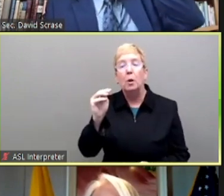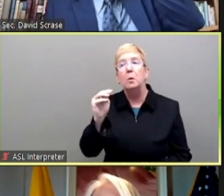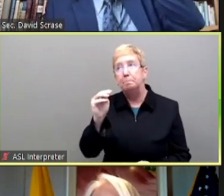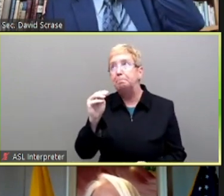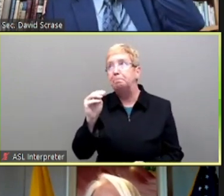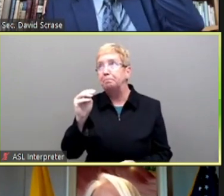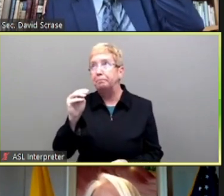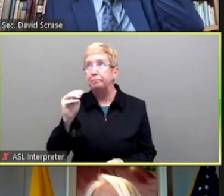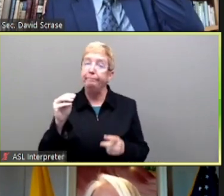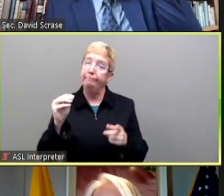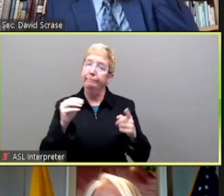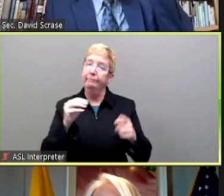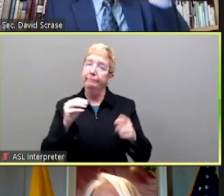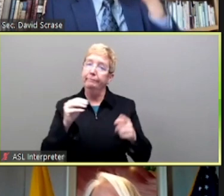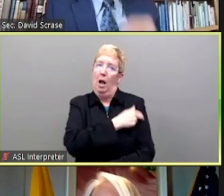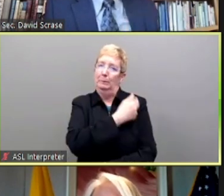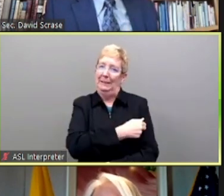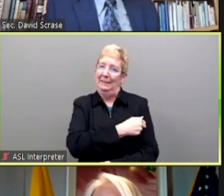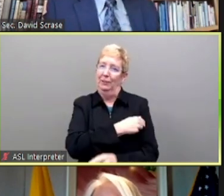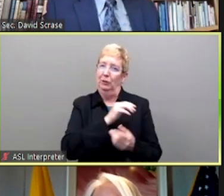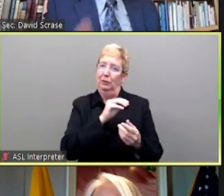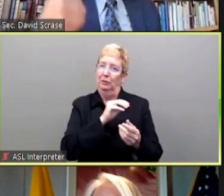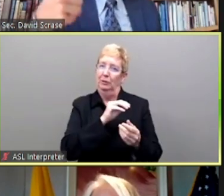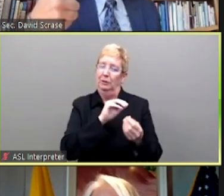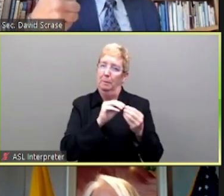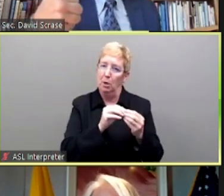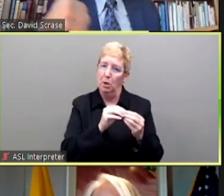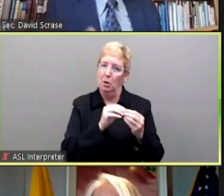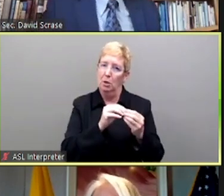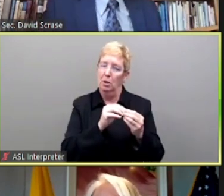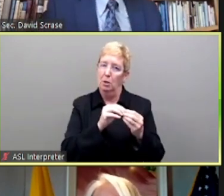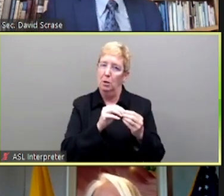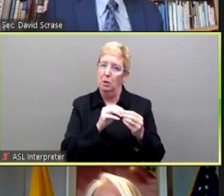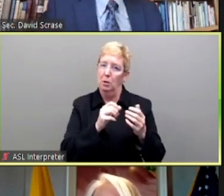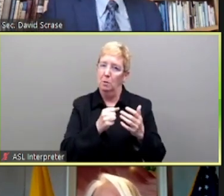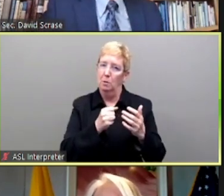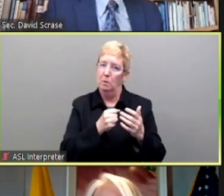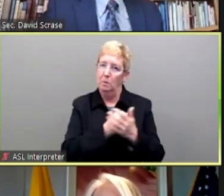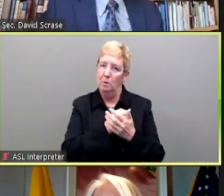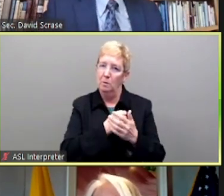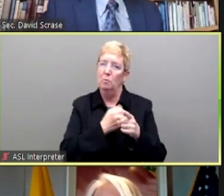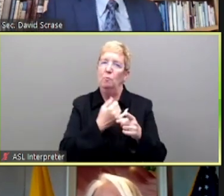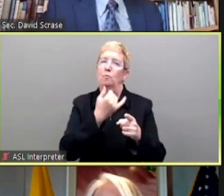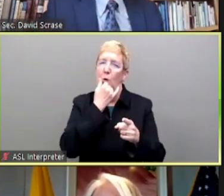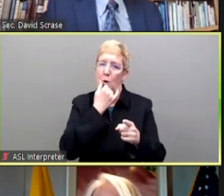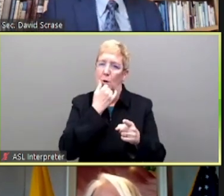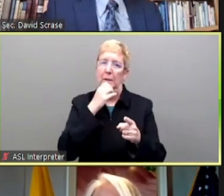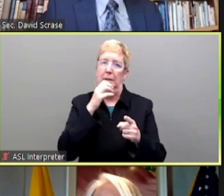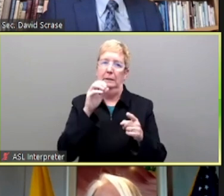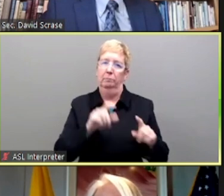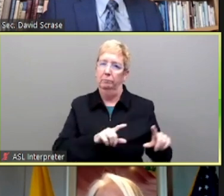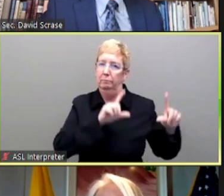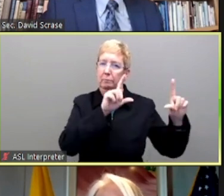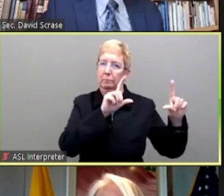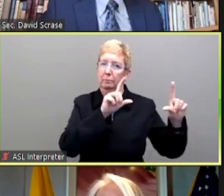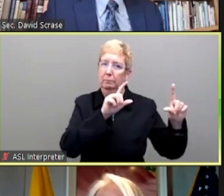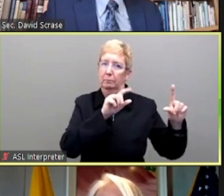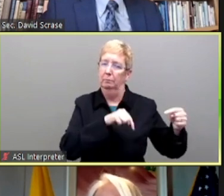my hospitalization slide up. That's it. And it's not the right slide. Okay.